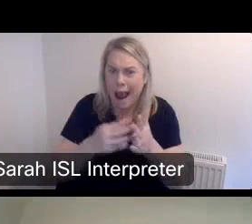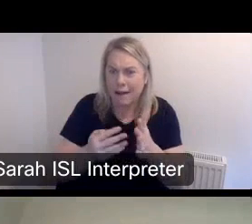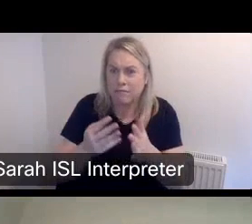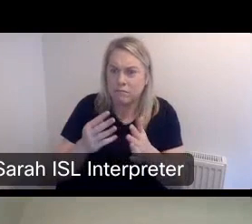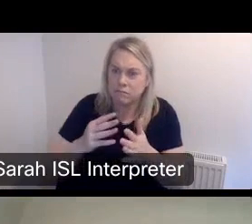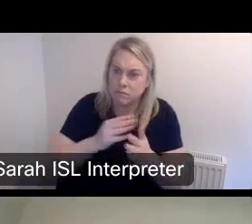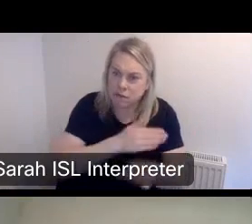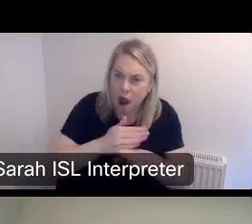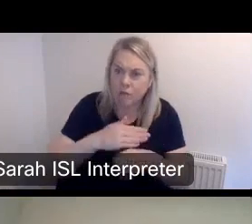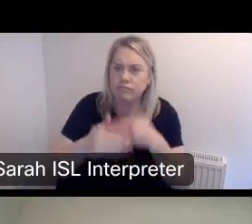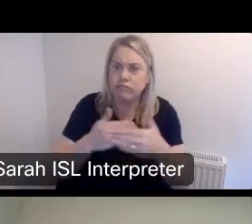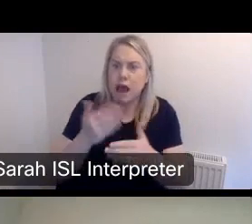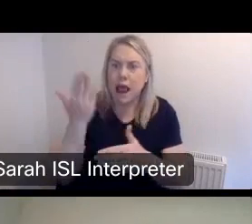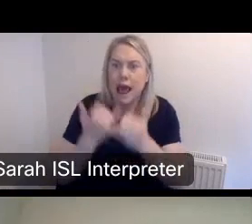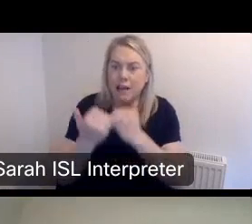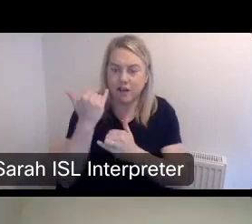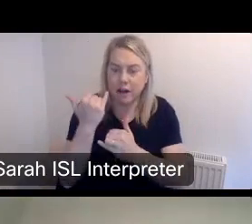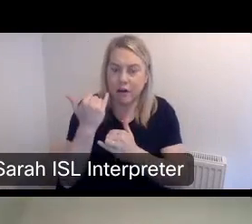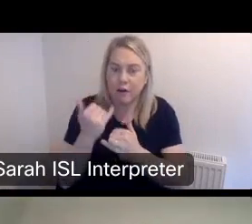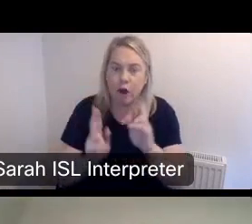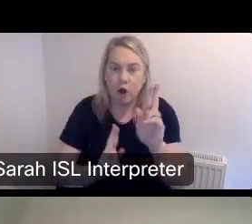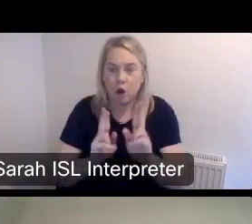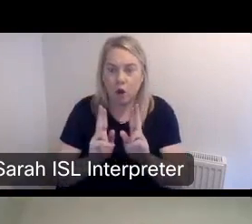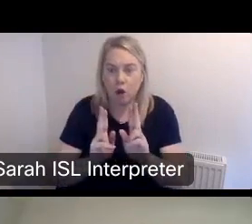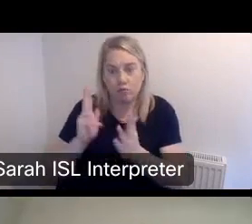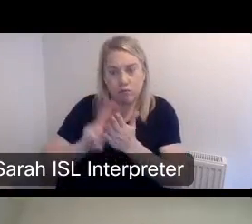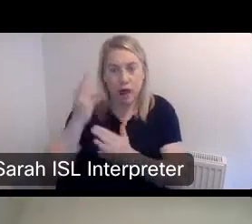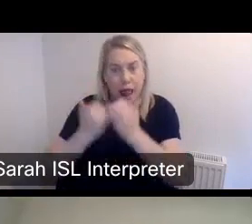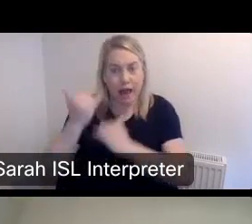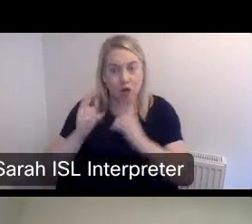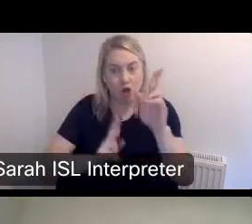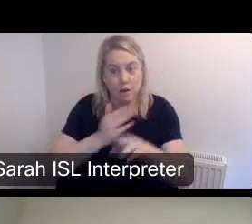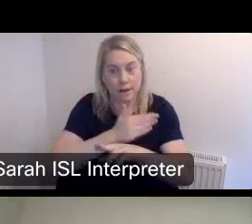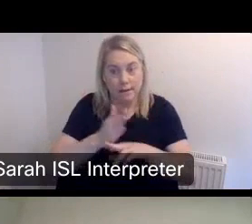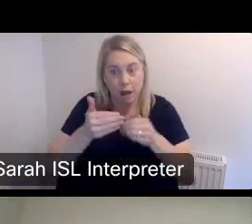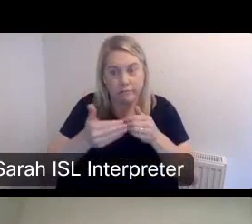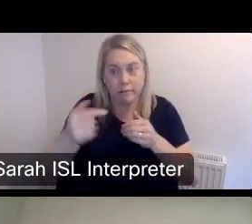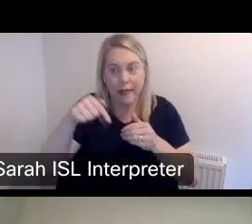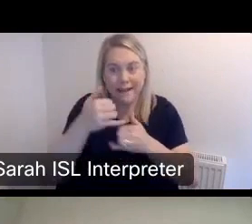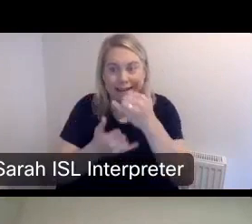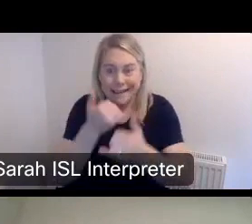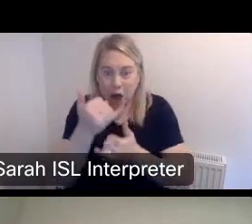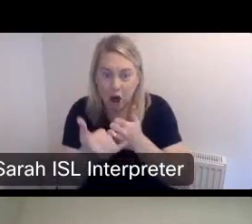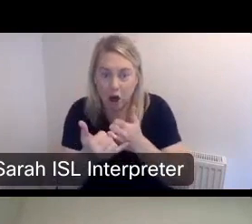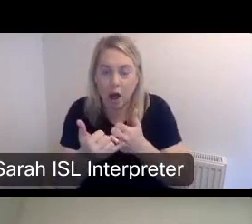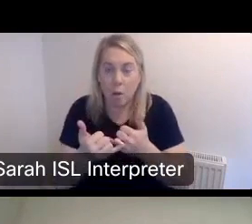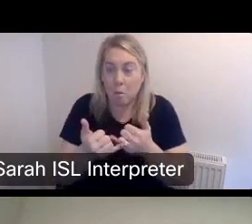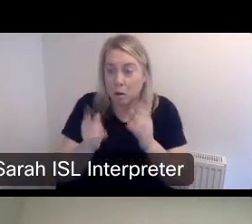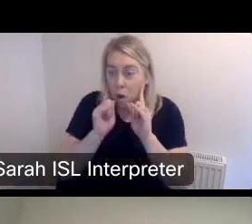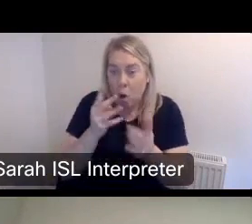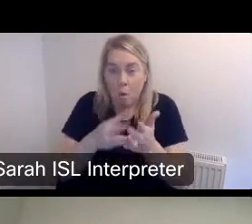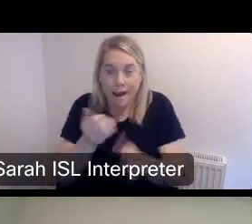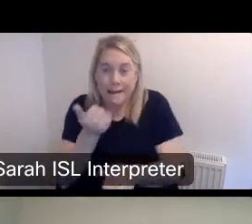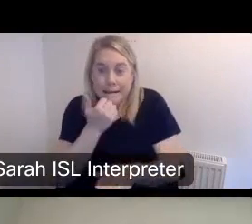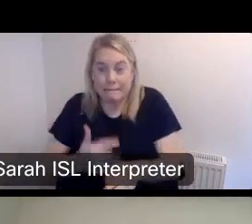year, and it's meant to commence at some point this year. Now, we do feel that is imminent. We don't have an exact date of